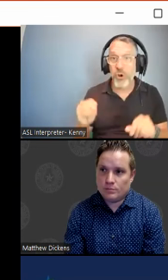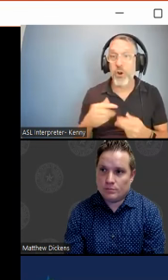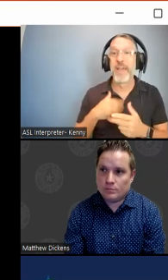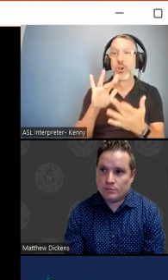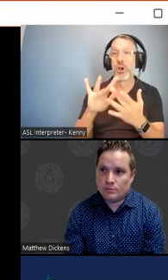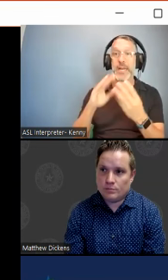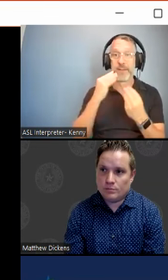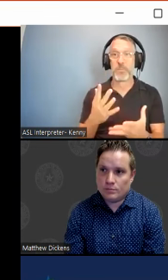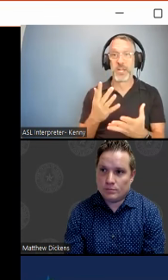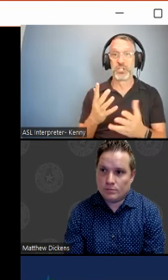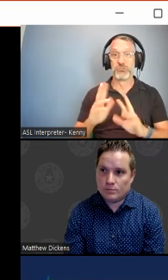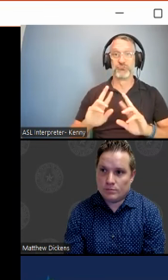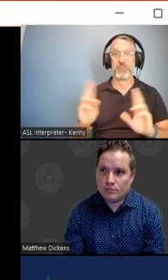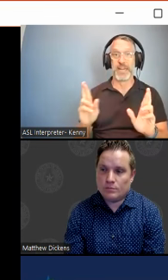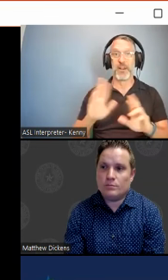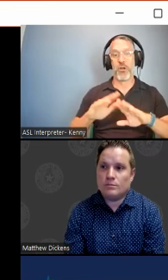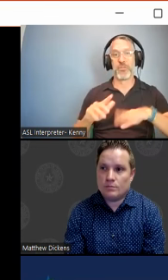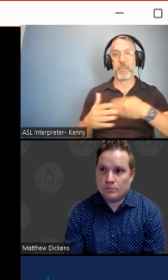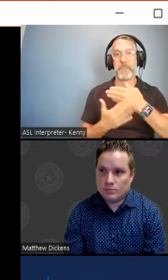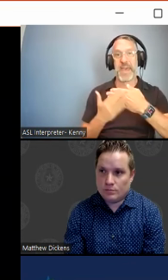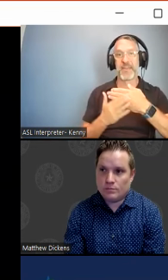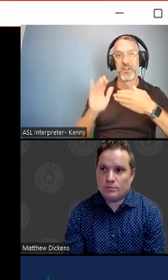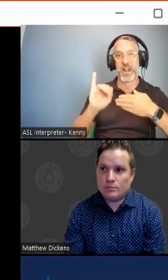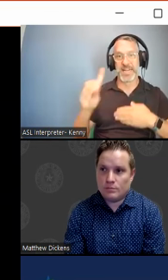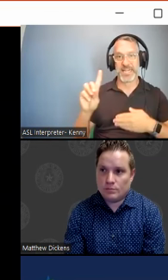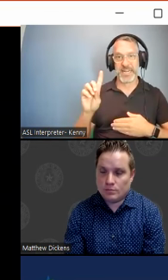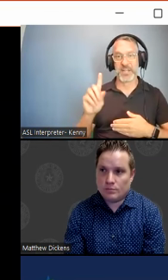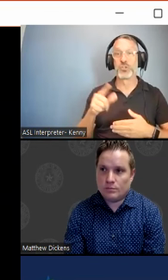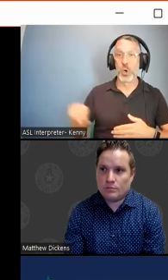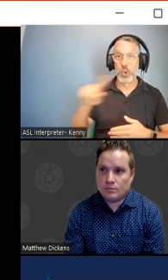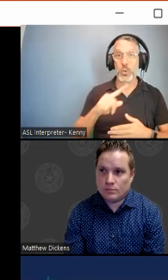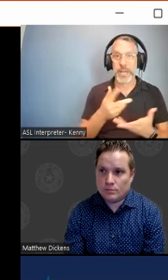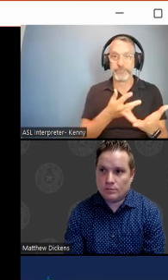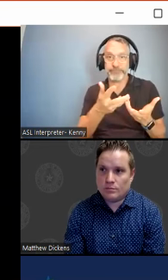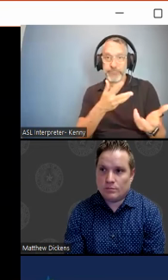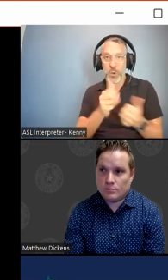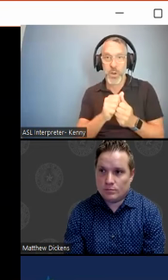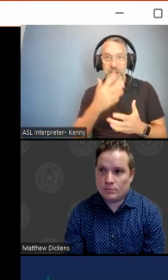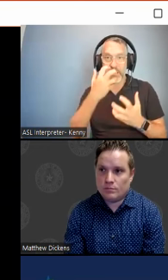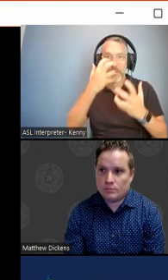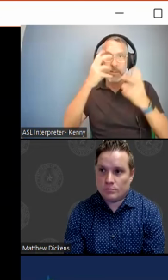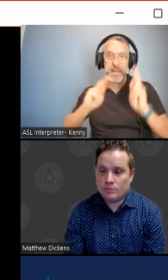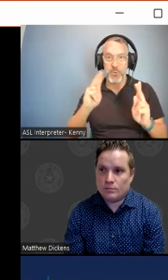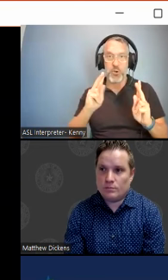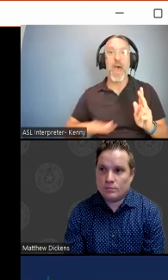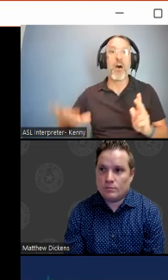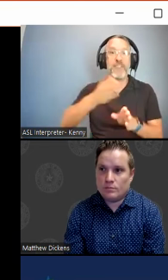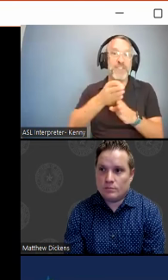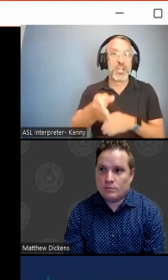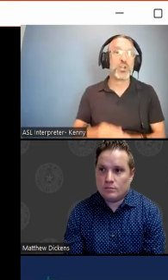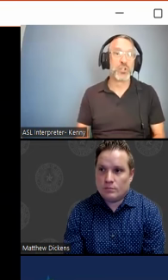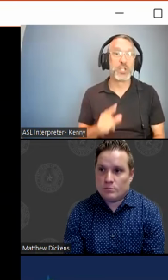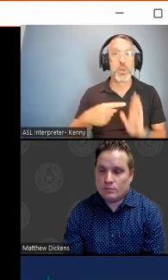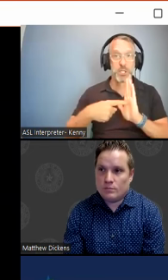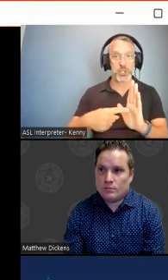contact information on the back of their ID so that you can deal with the disgruntled people out in the field. And you can show them